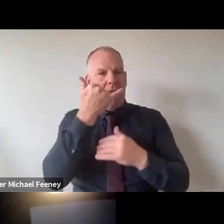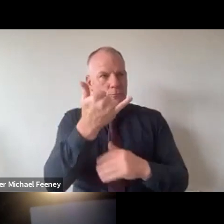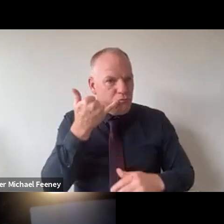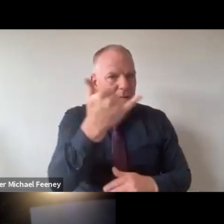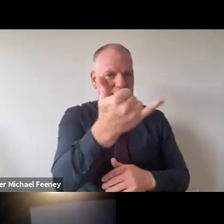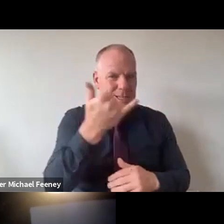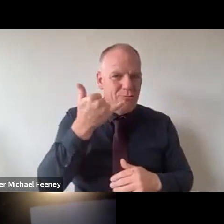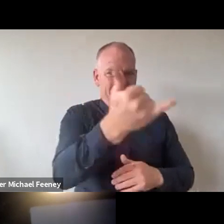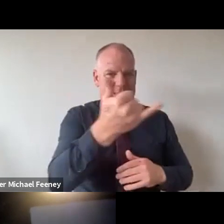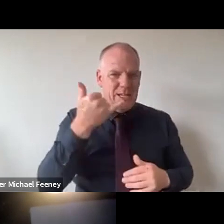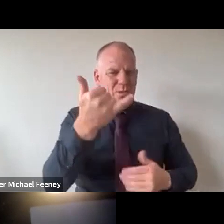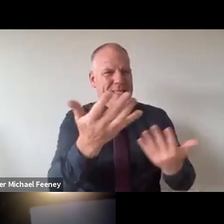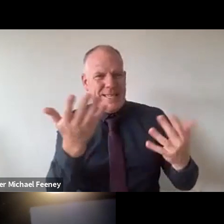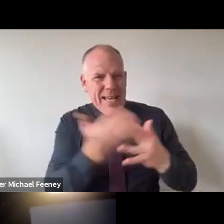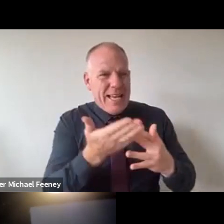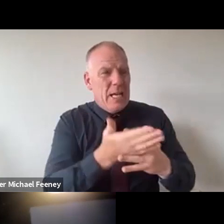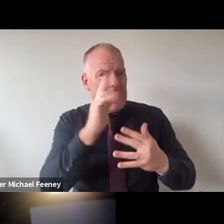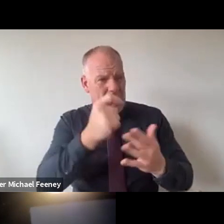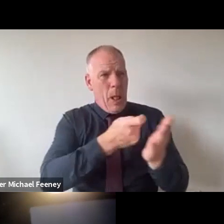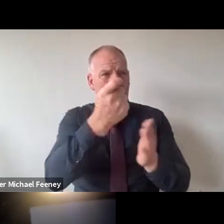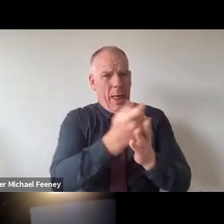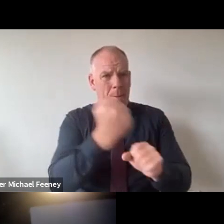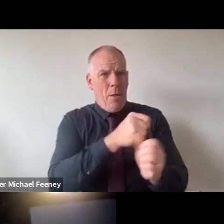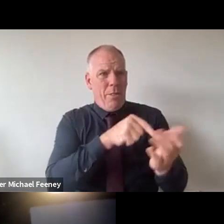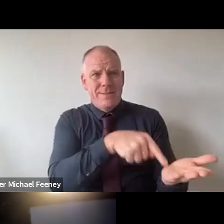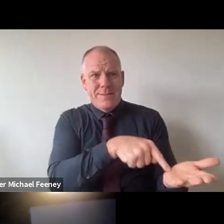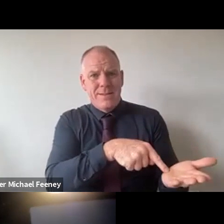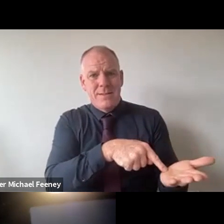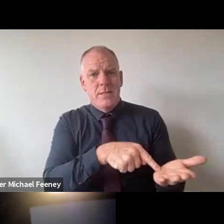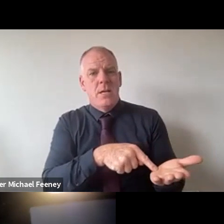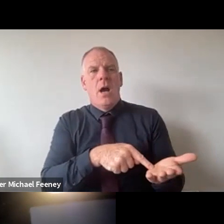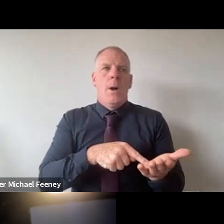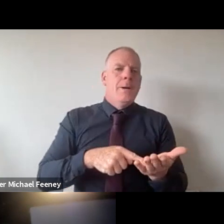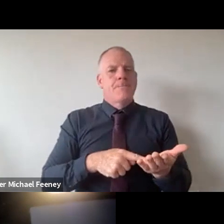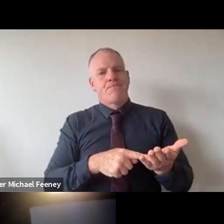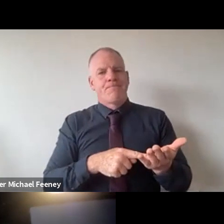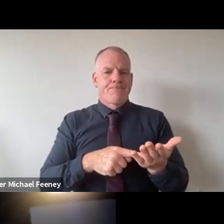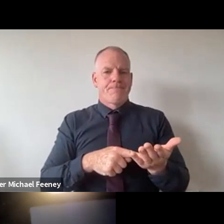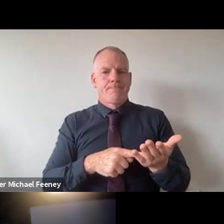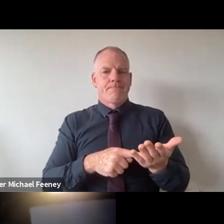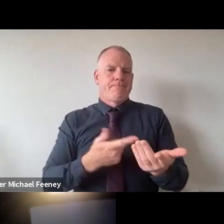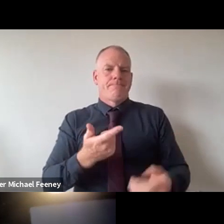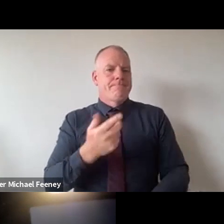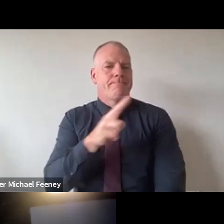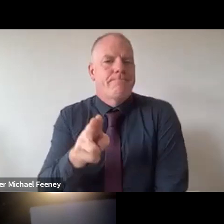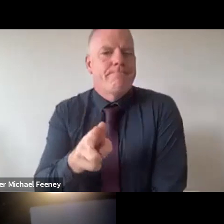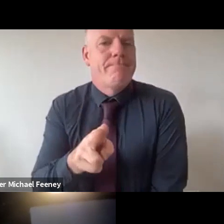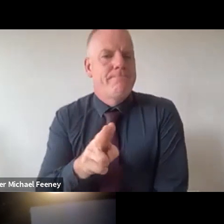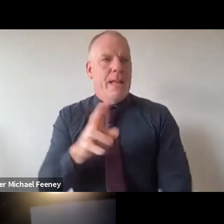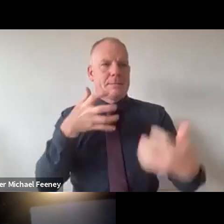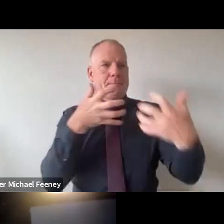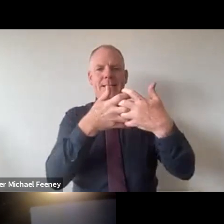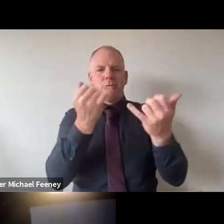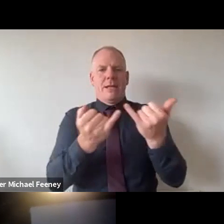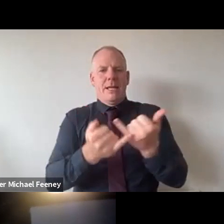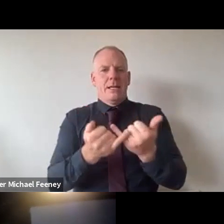get through. And I was like, look, can I put this complaint through? And they were saying to me, well, essentially, you won't fit the criteria, so